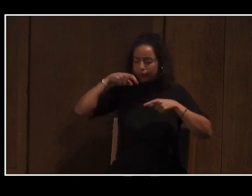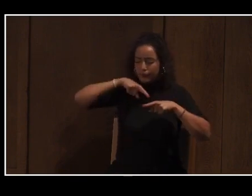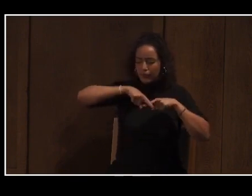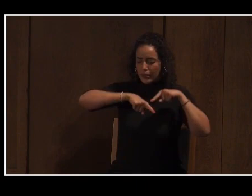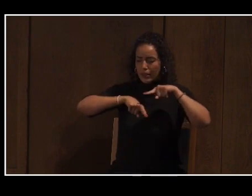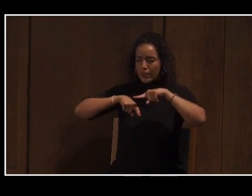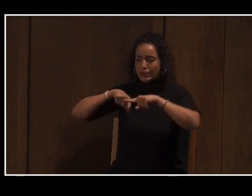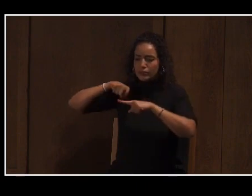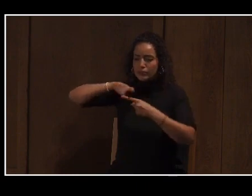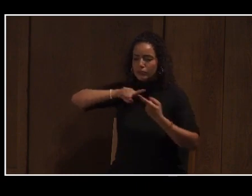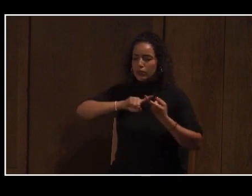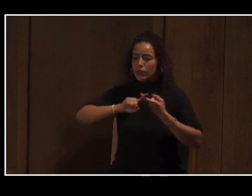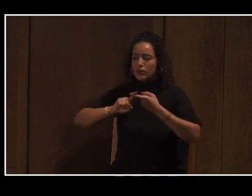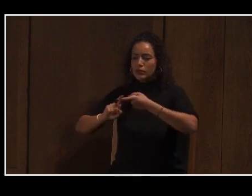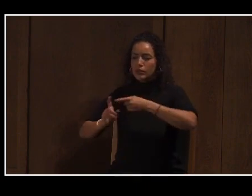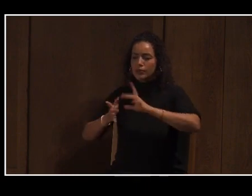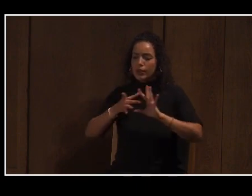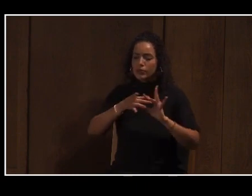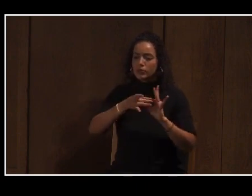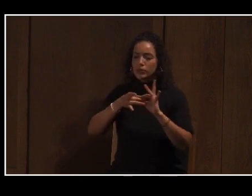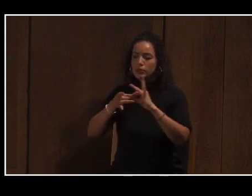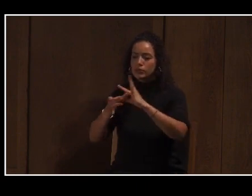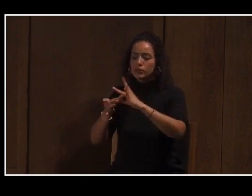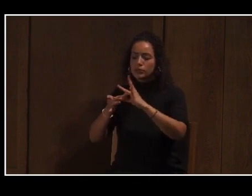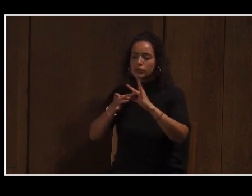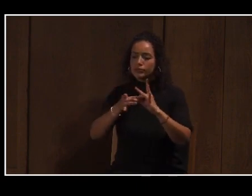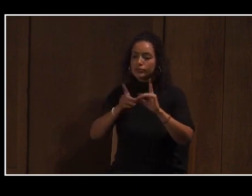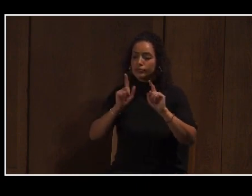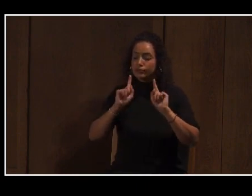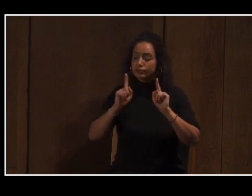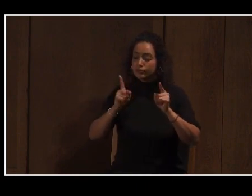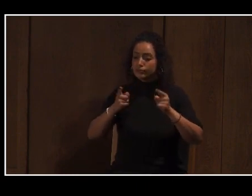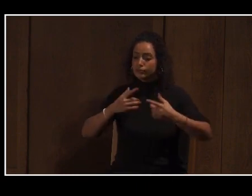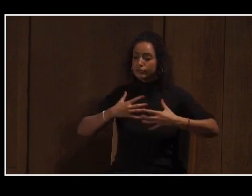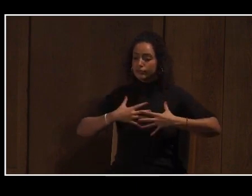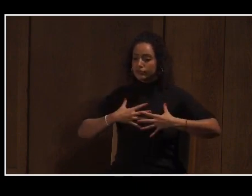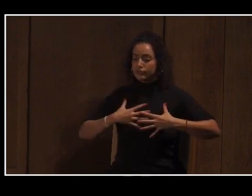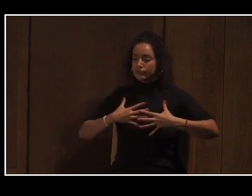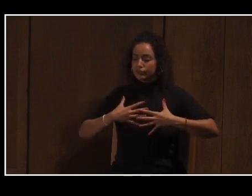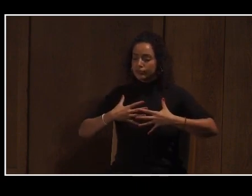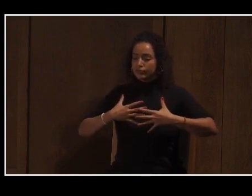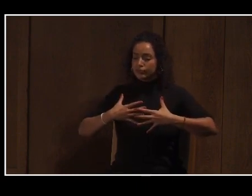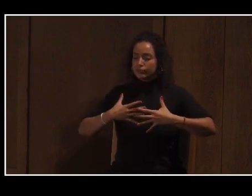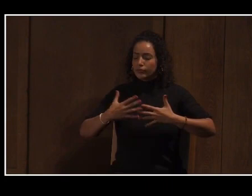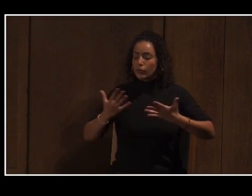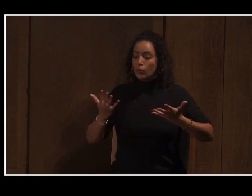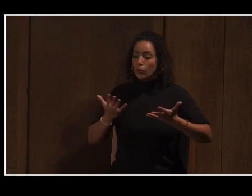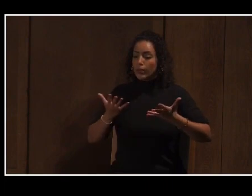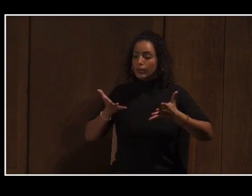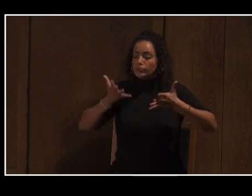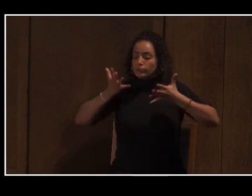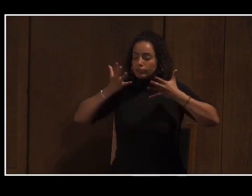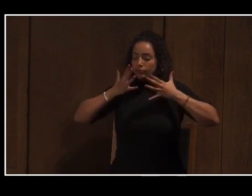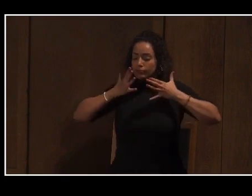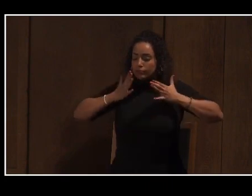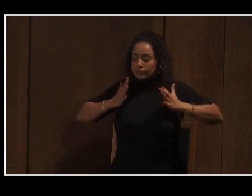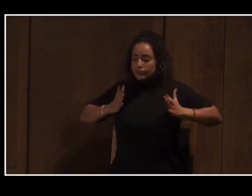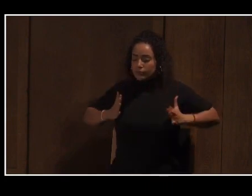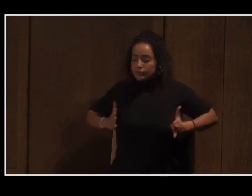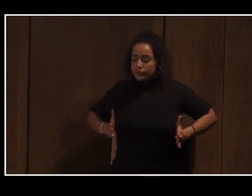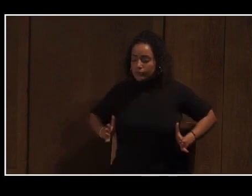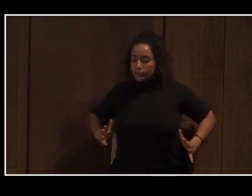for this, we're really breathing and feeling into our side body, the sides of